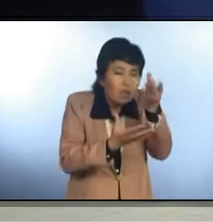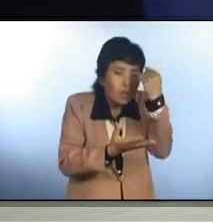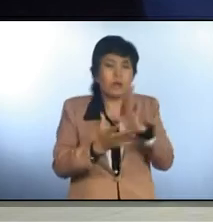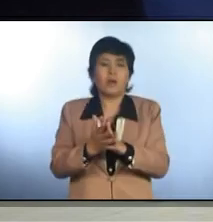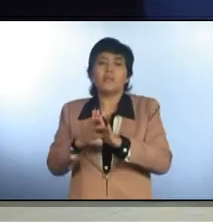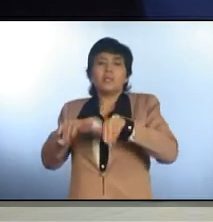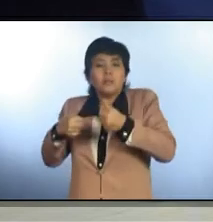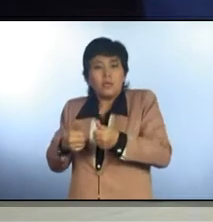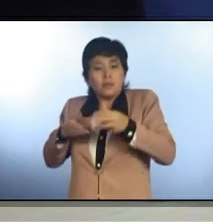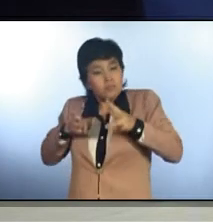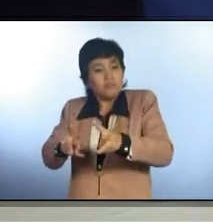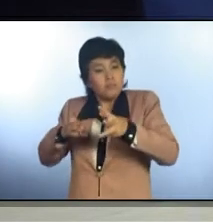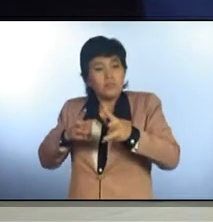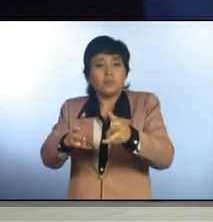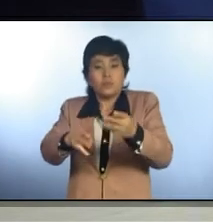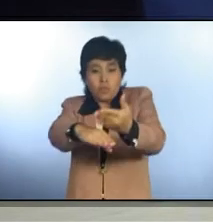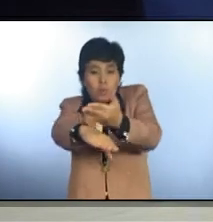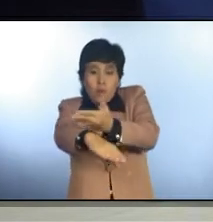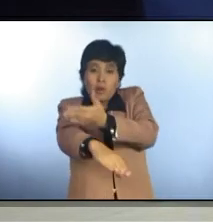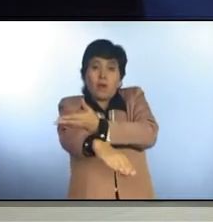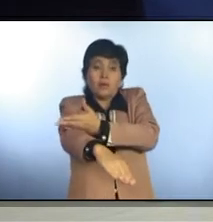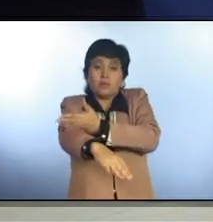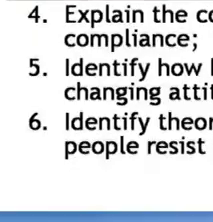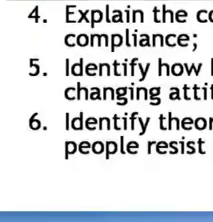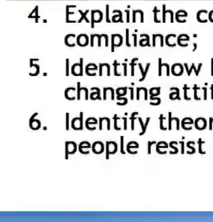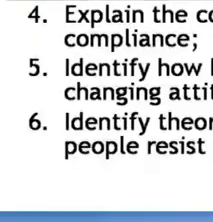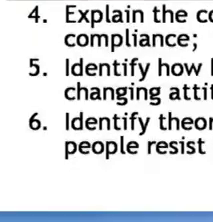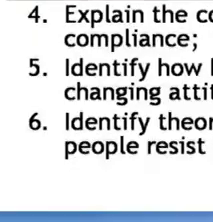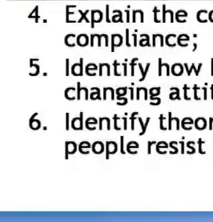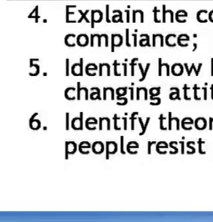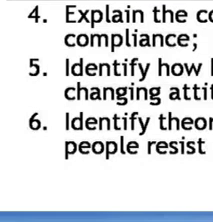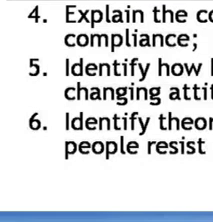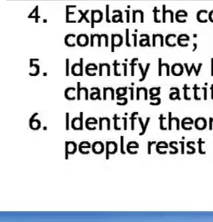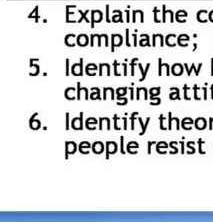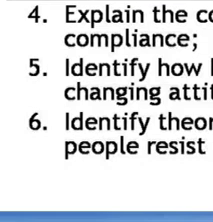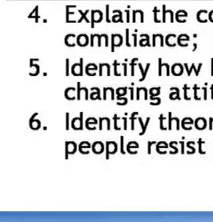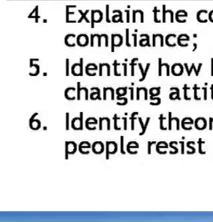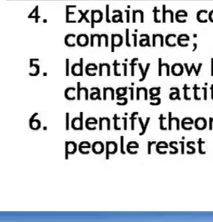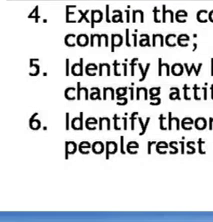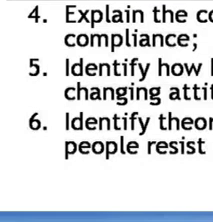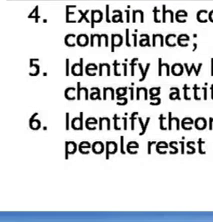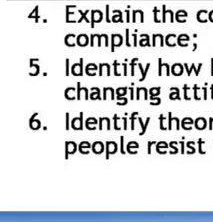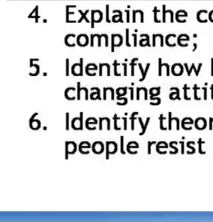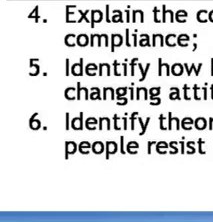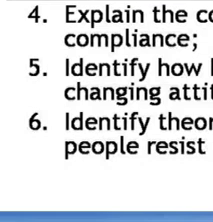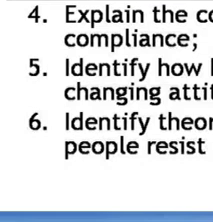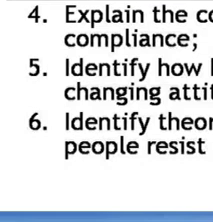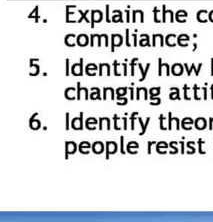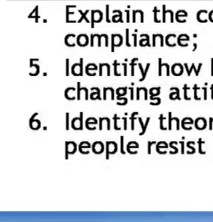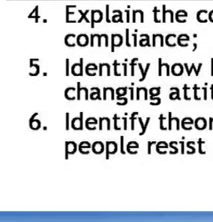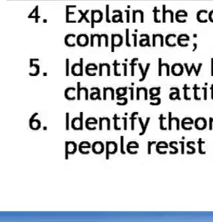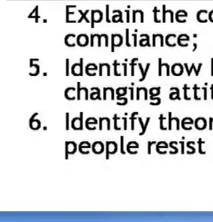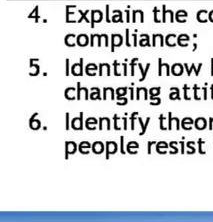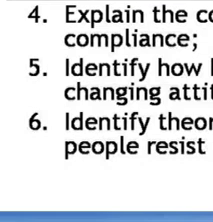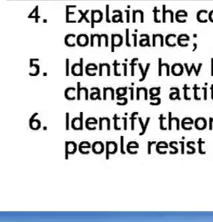could enhance towards your way to persuade other people. The fourth one is to explain the concept and the process